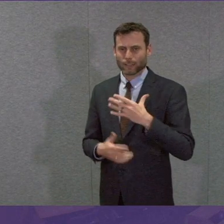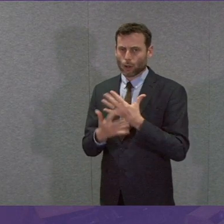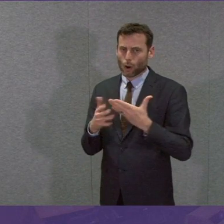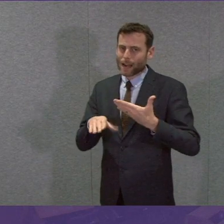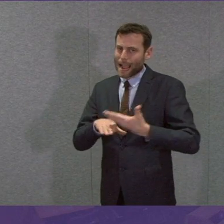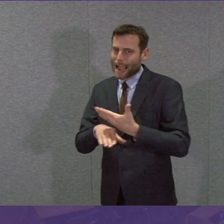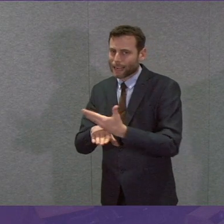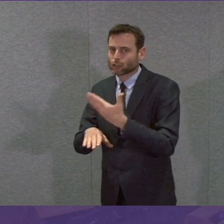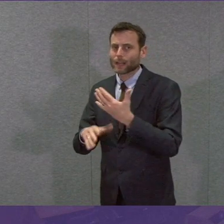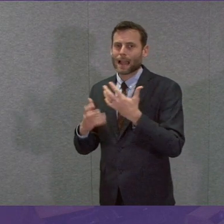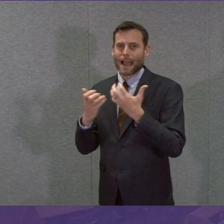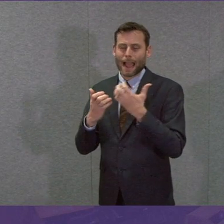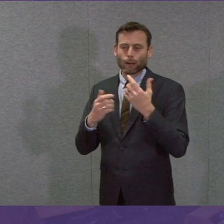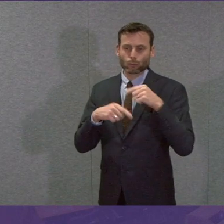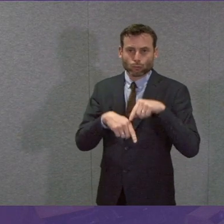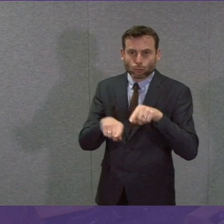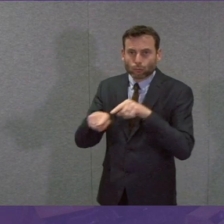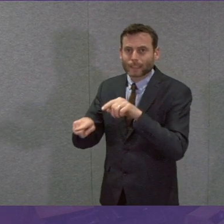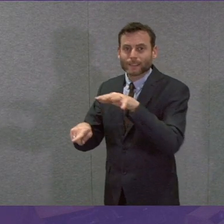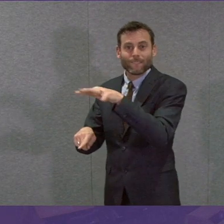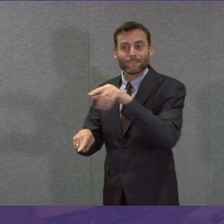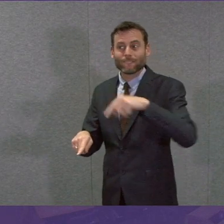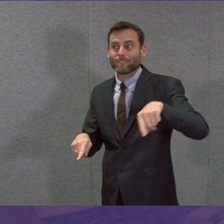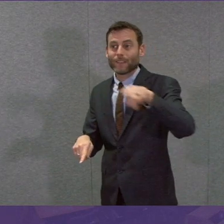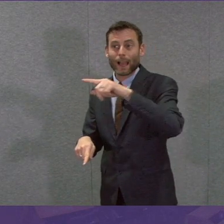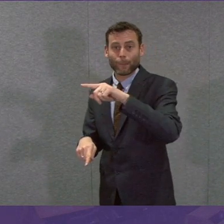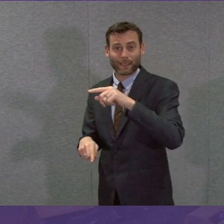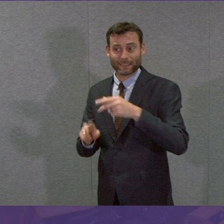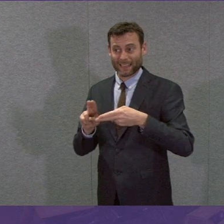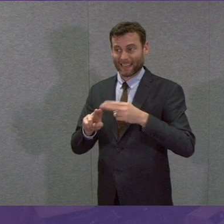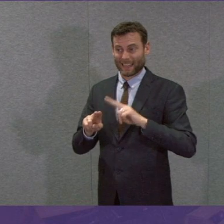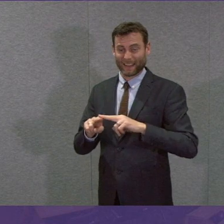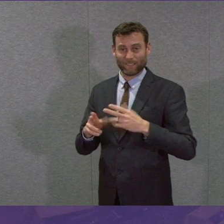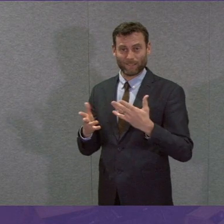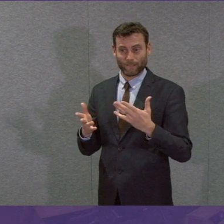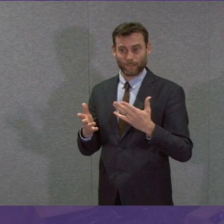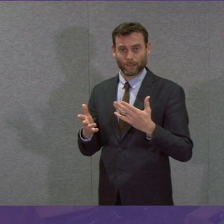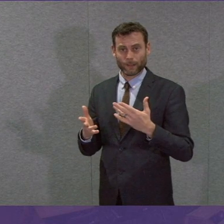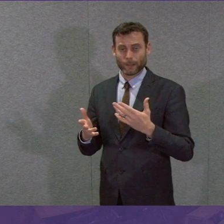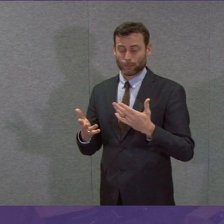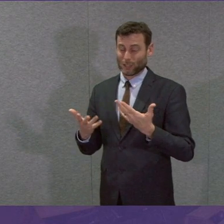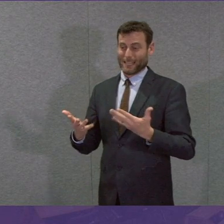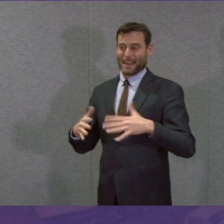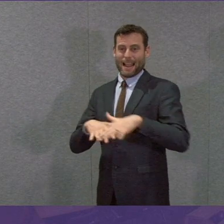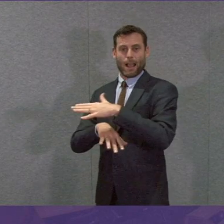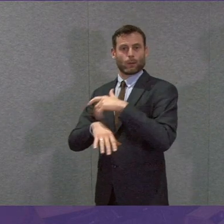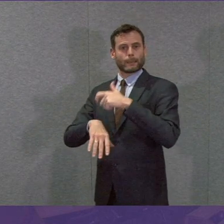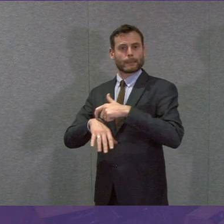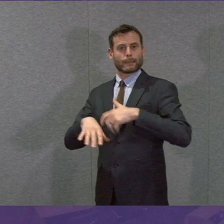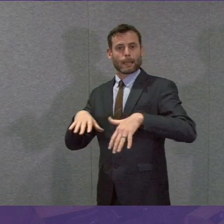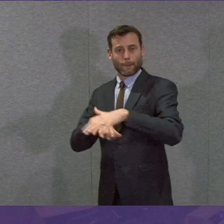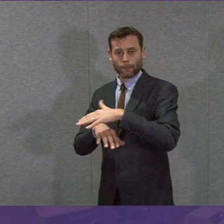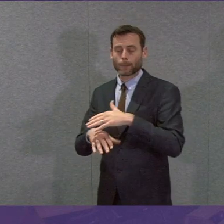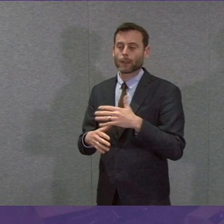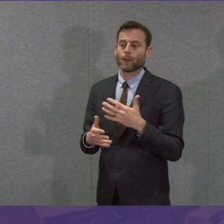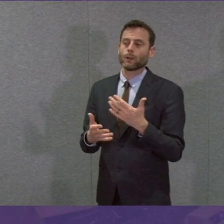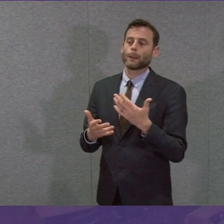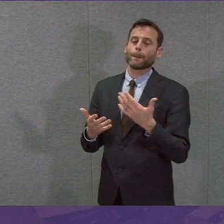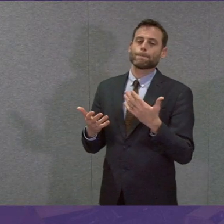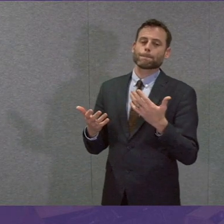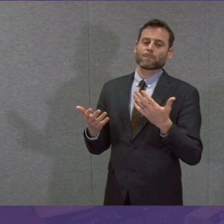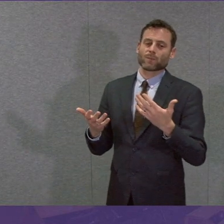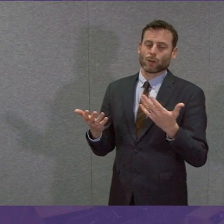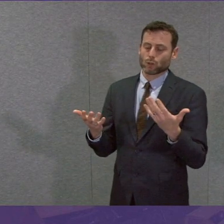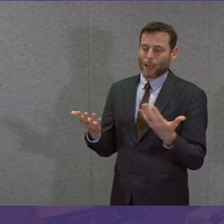be undertaken if there was pressure. What we really need to do is to make sure that any period of suspension, which is not automatic, any period of suspension is